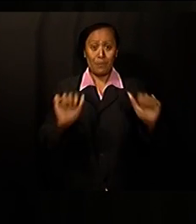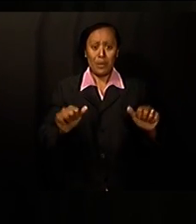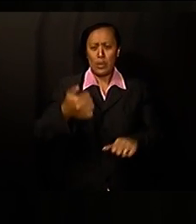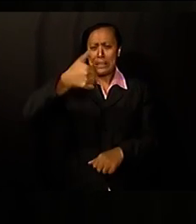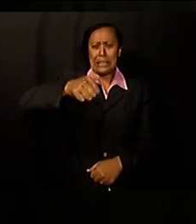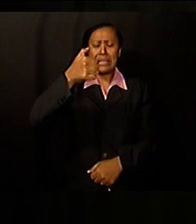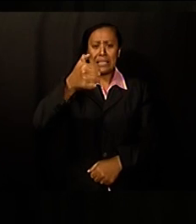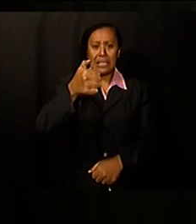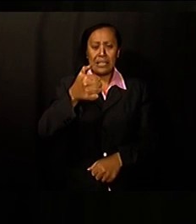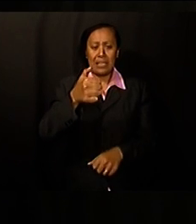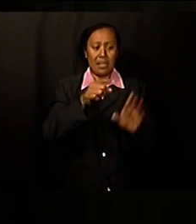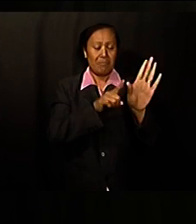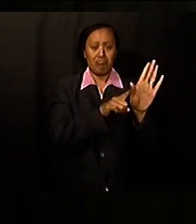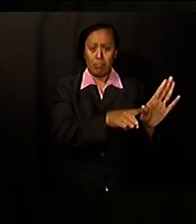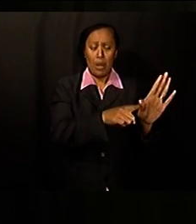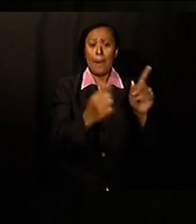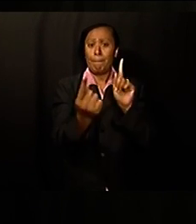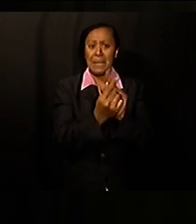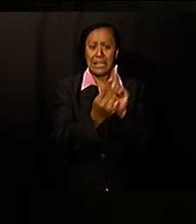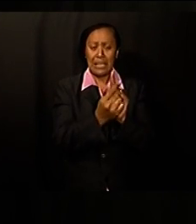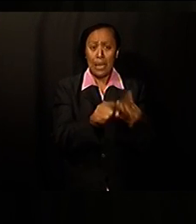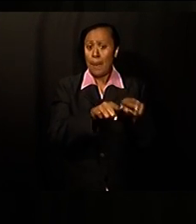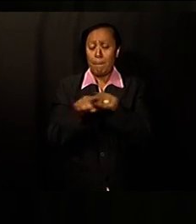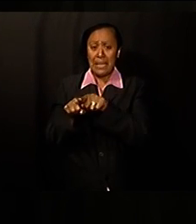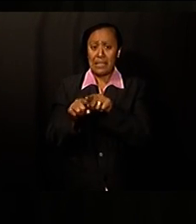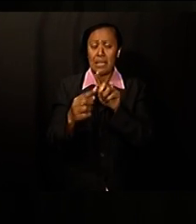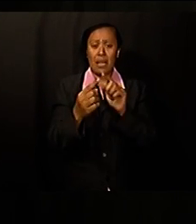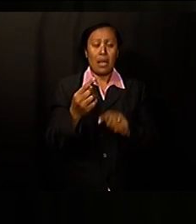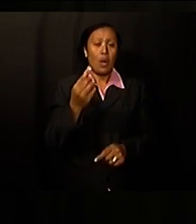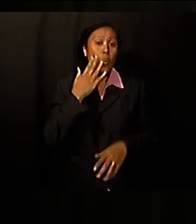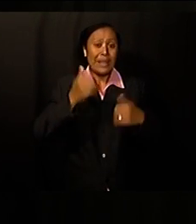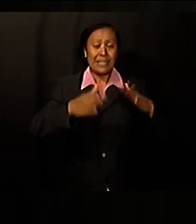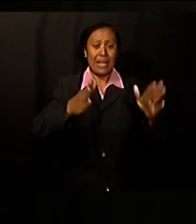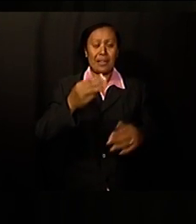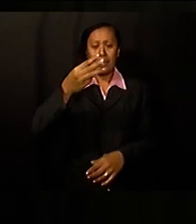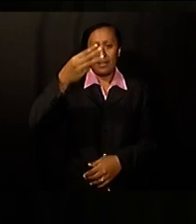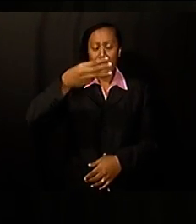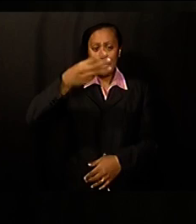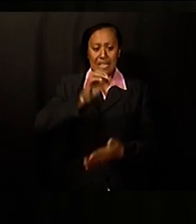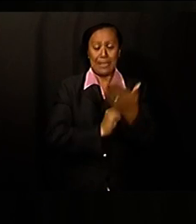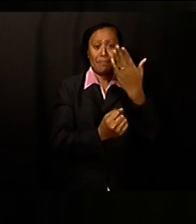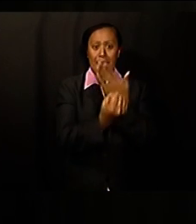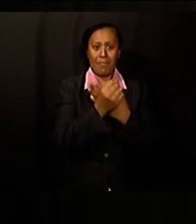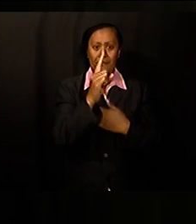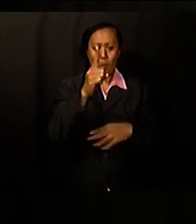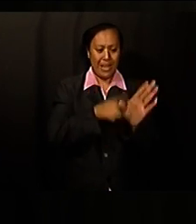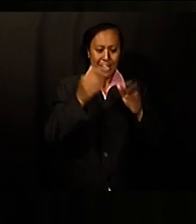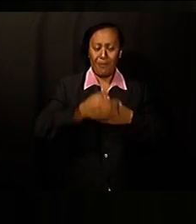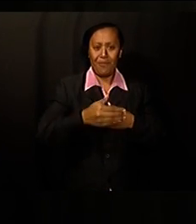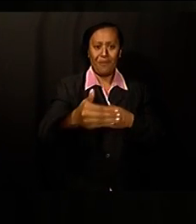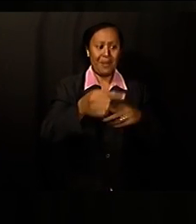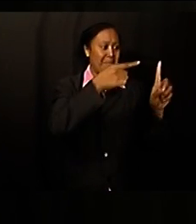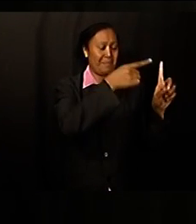66th session of the United Nations General Assembly. The 66th session begins on September the 13th and will run for a